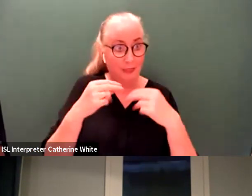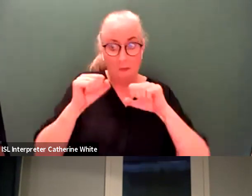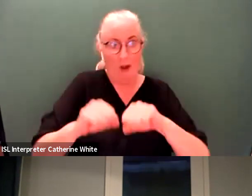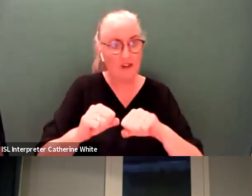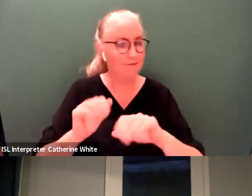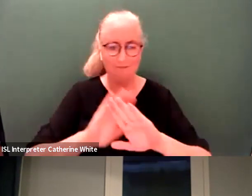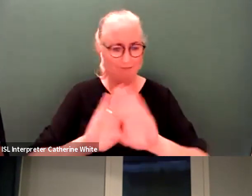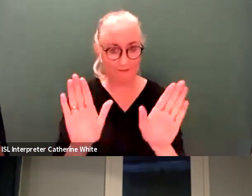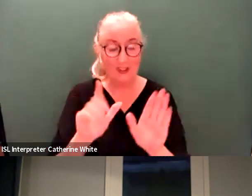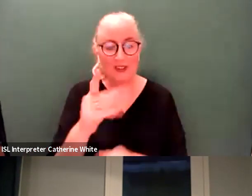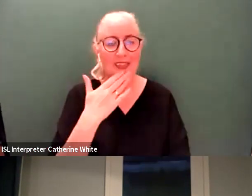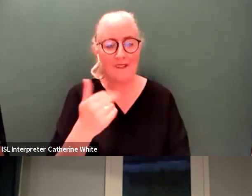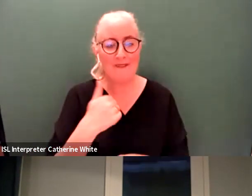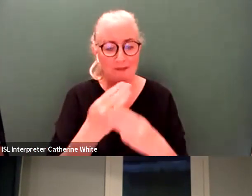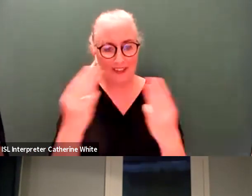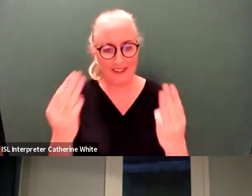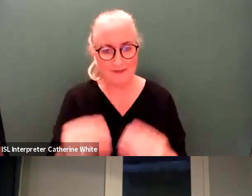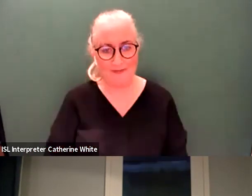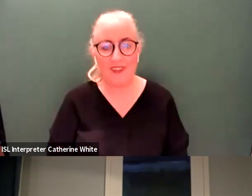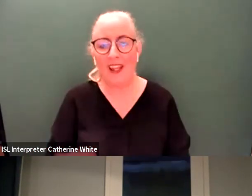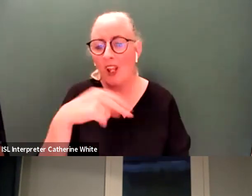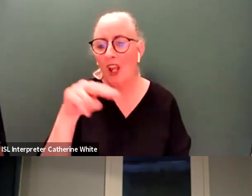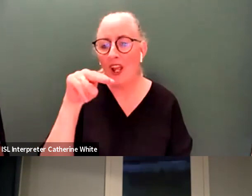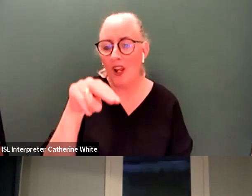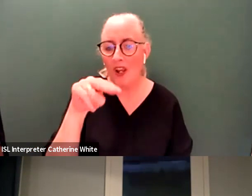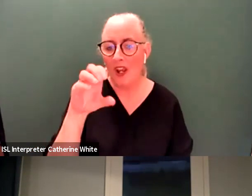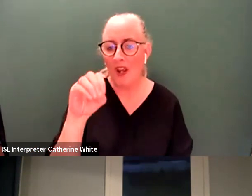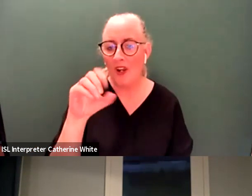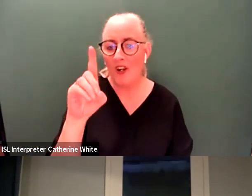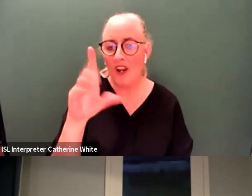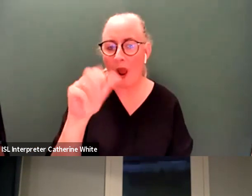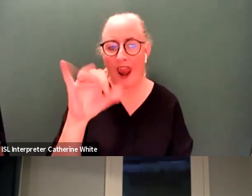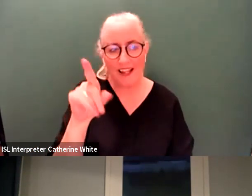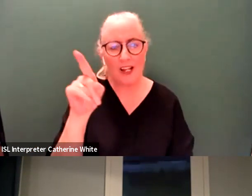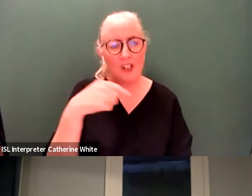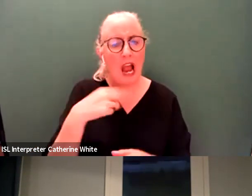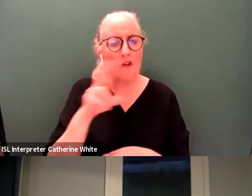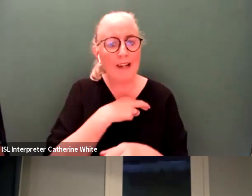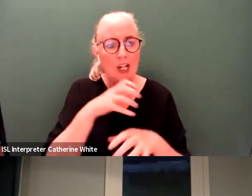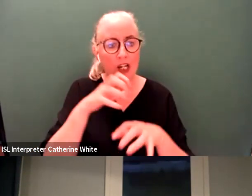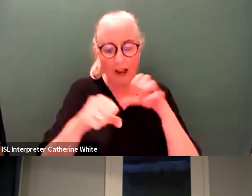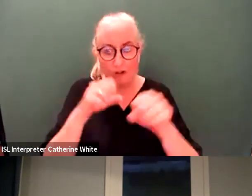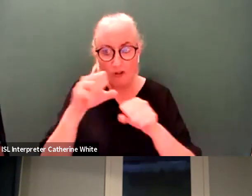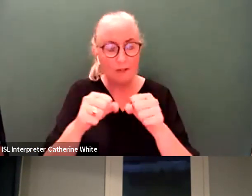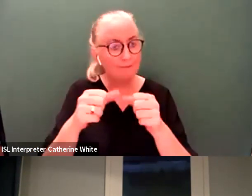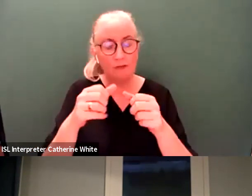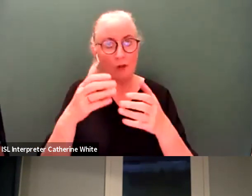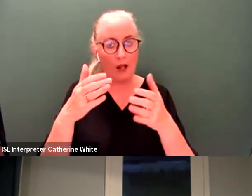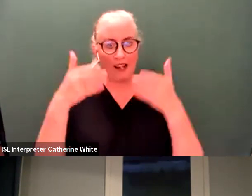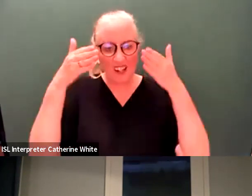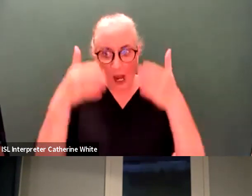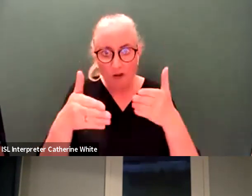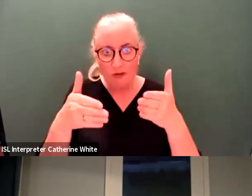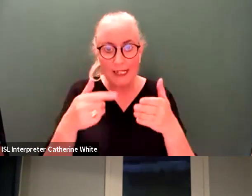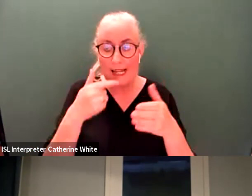Maureen. Thank you very much. Nullig, I have a question here. I really struggle with concentration, which has been